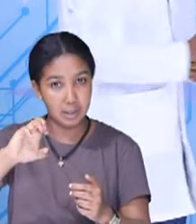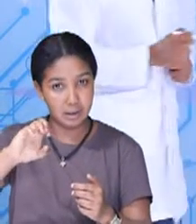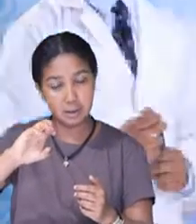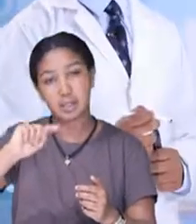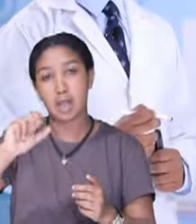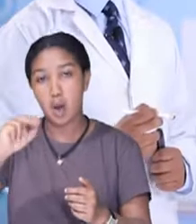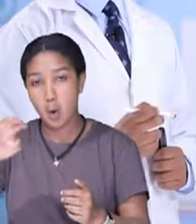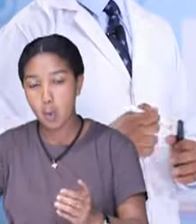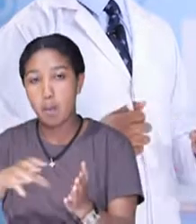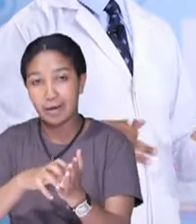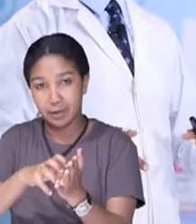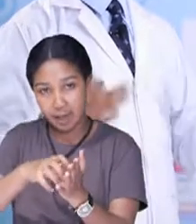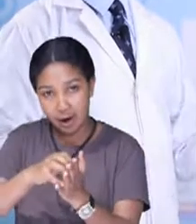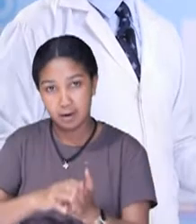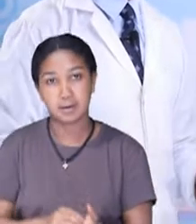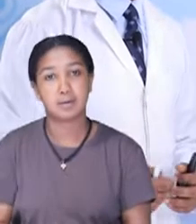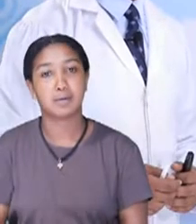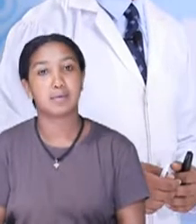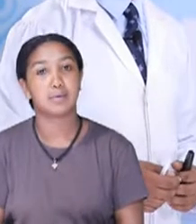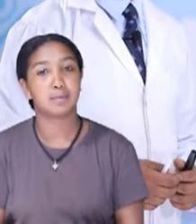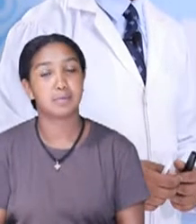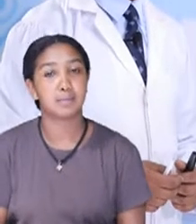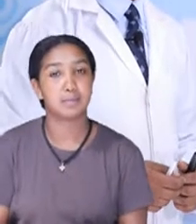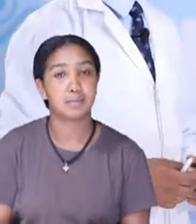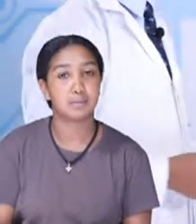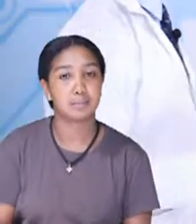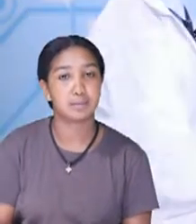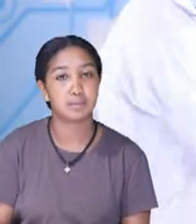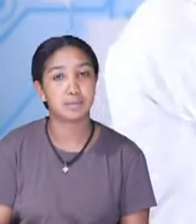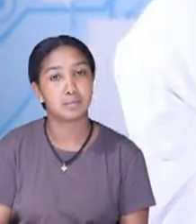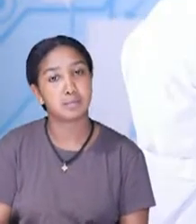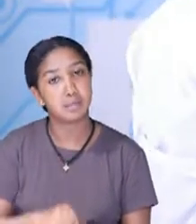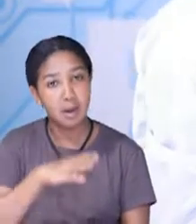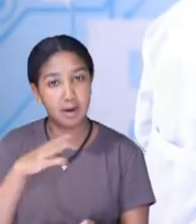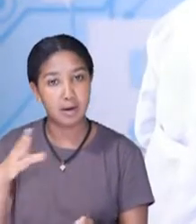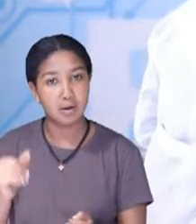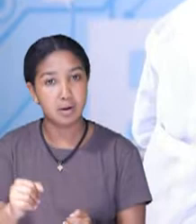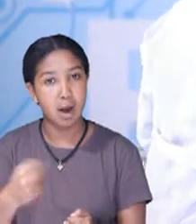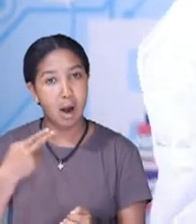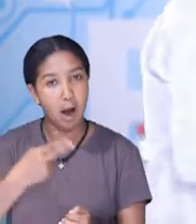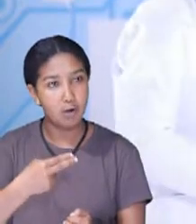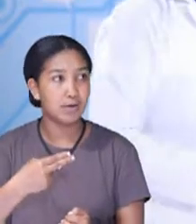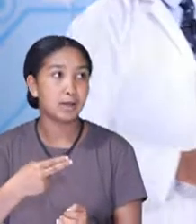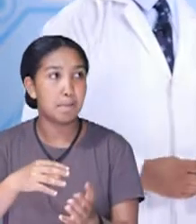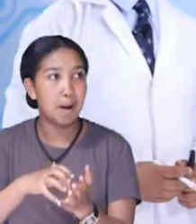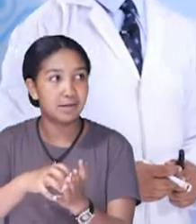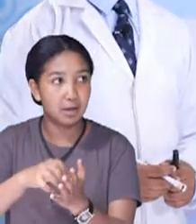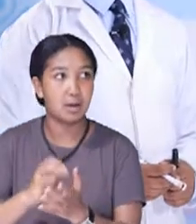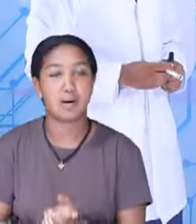methanobacteria, they use methane as a source of energy, and halophilic